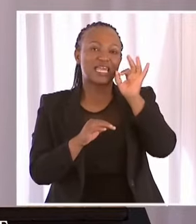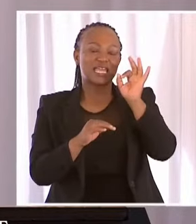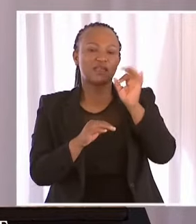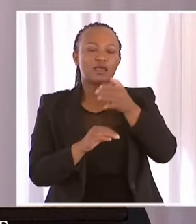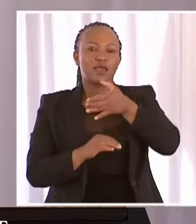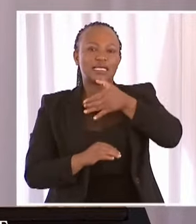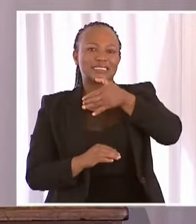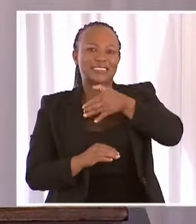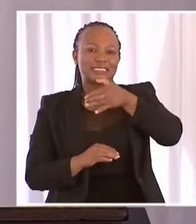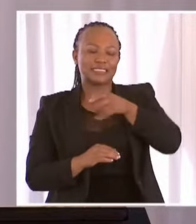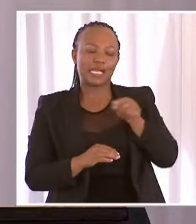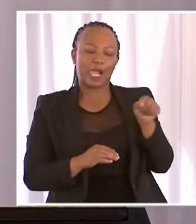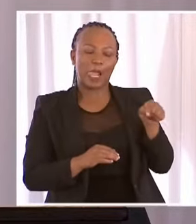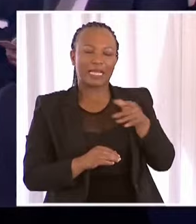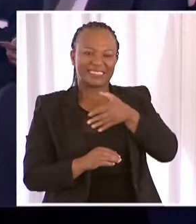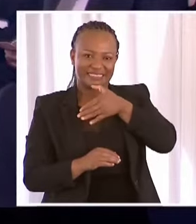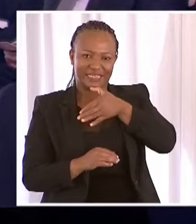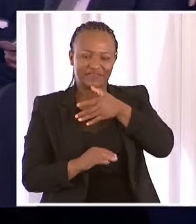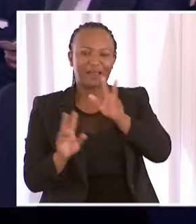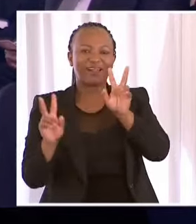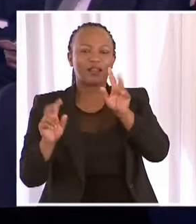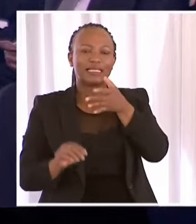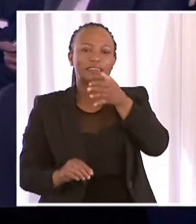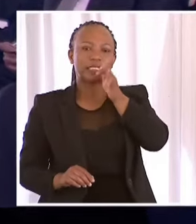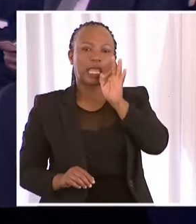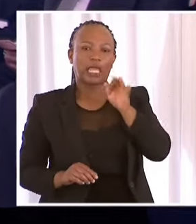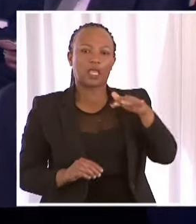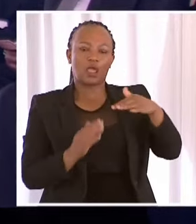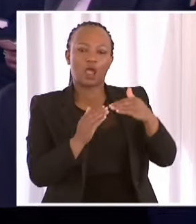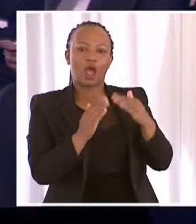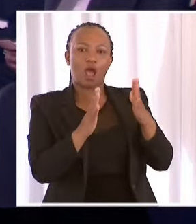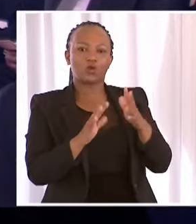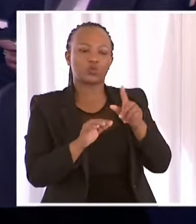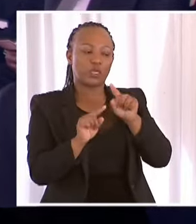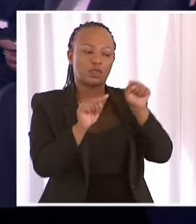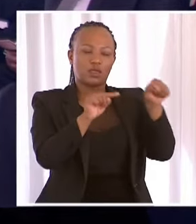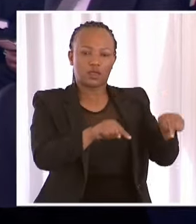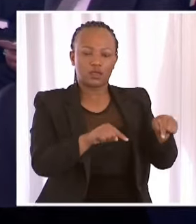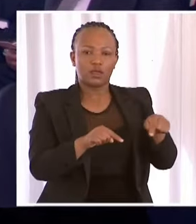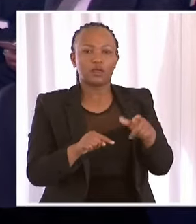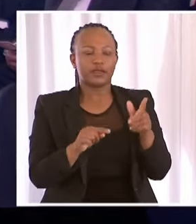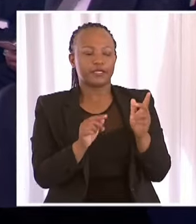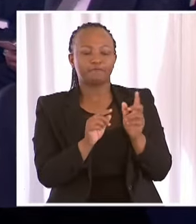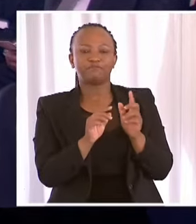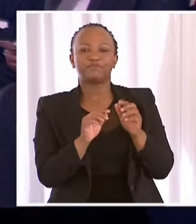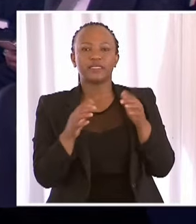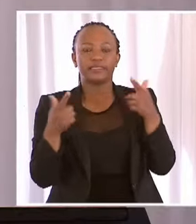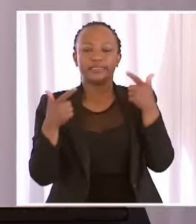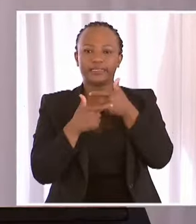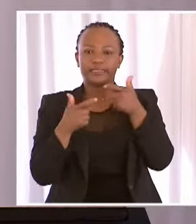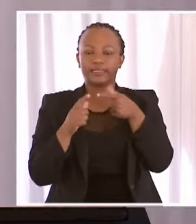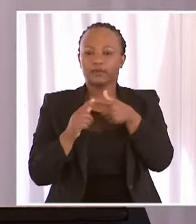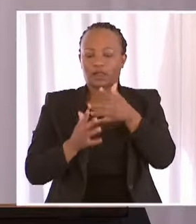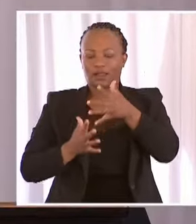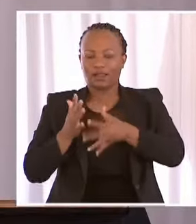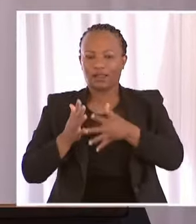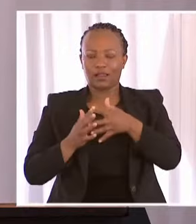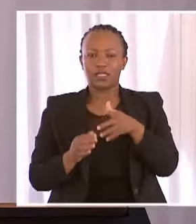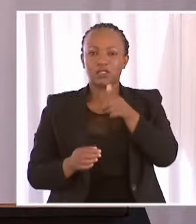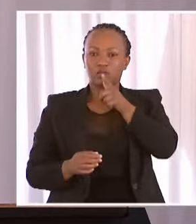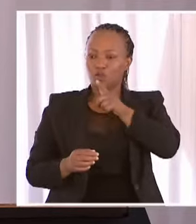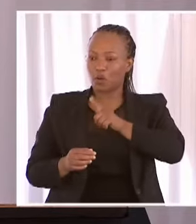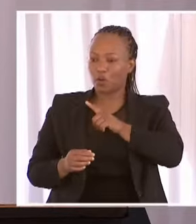strong cup of tea or two. And he says to me, in that marvelous humor of his, he